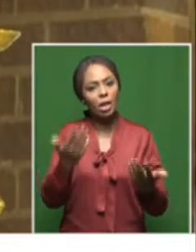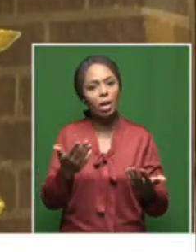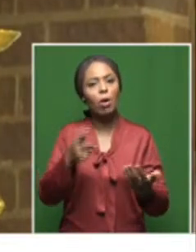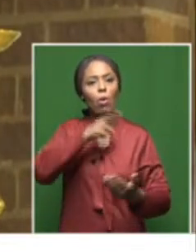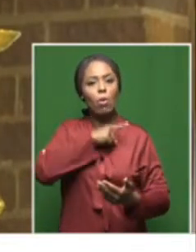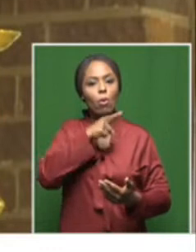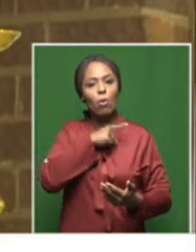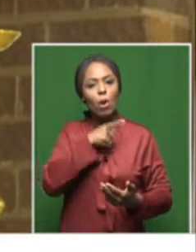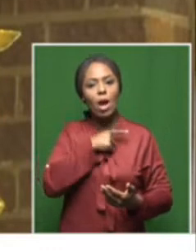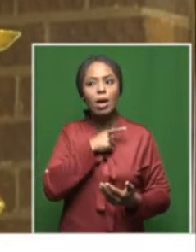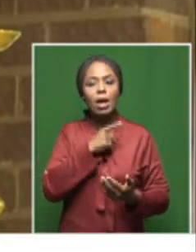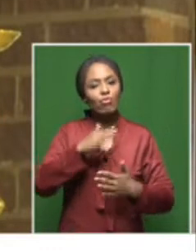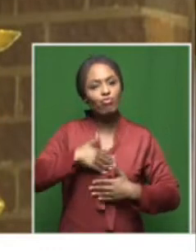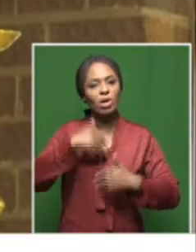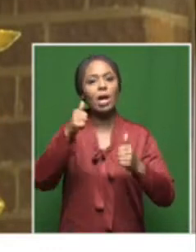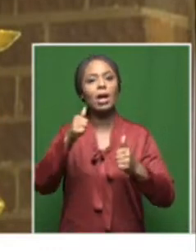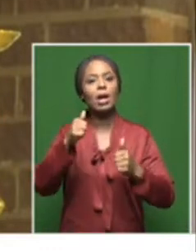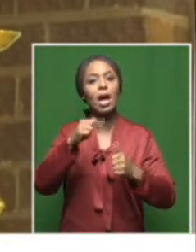by service."